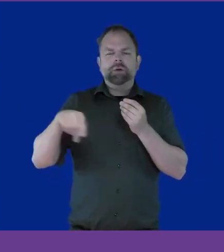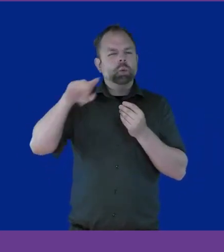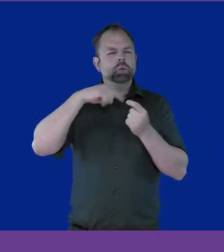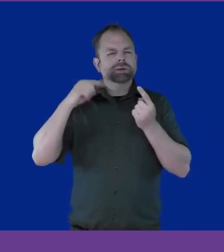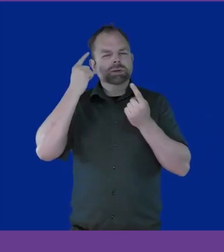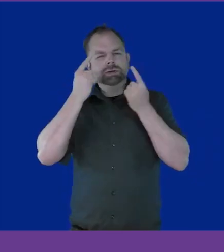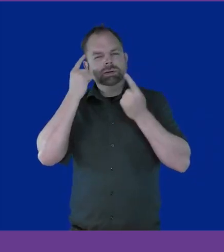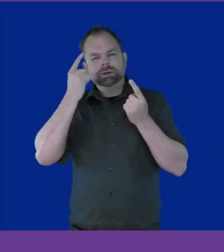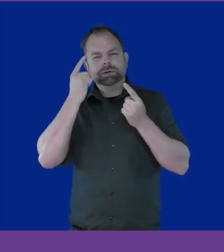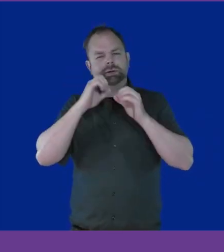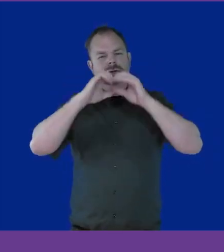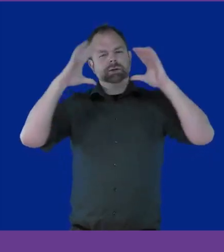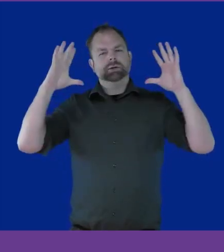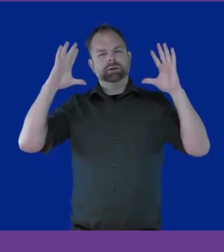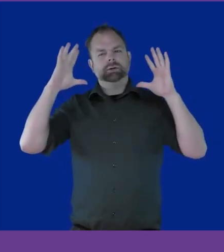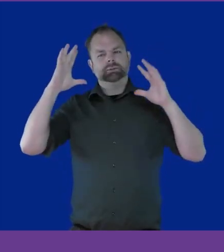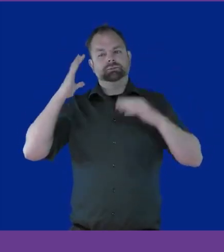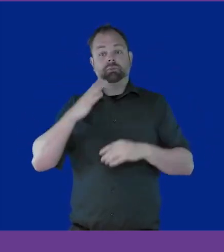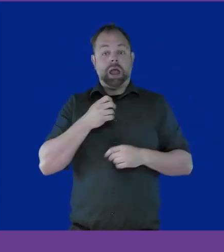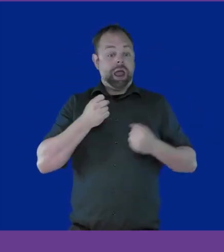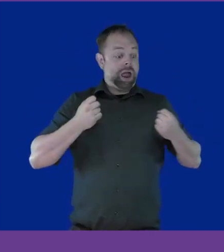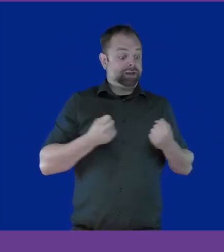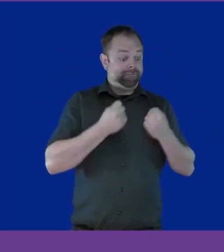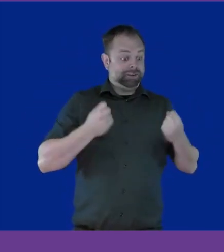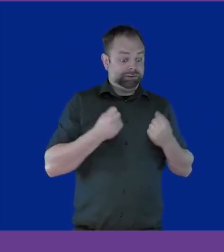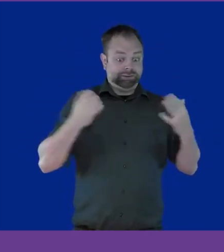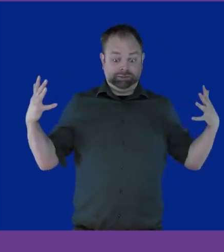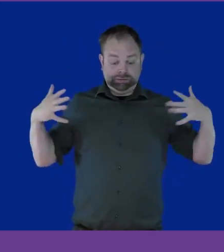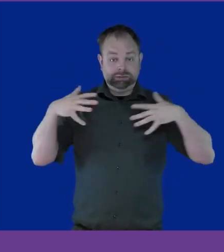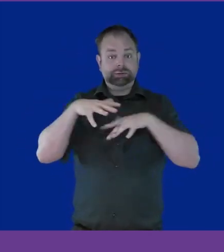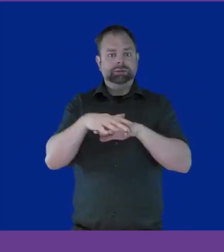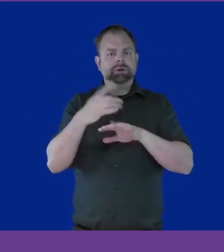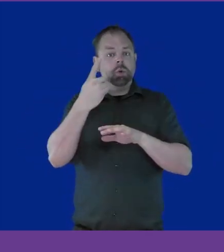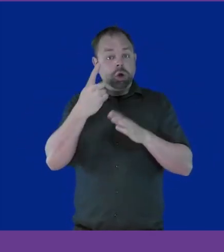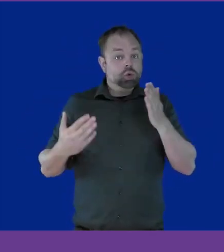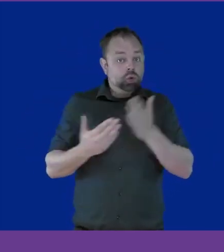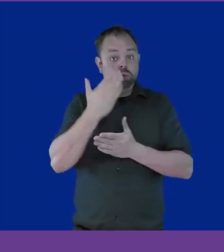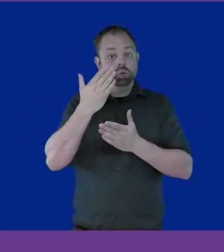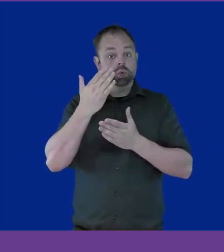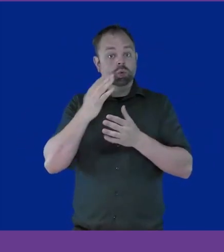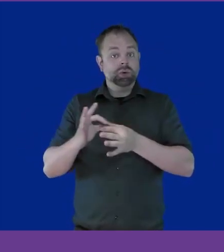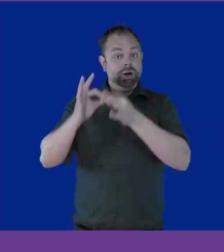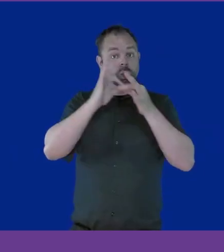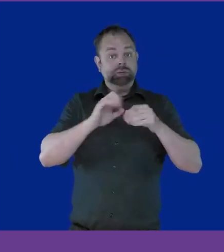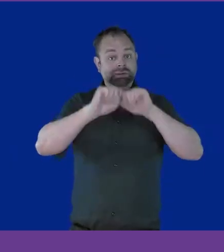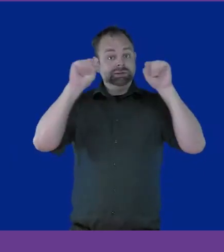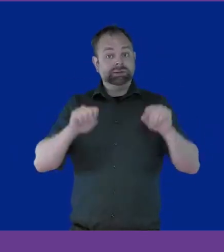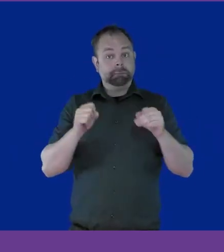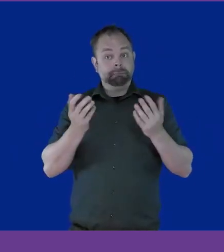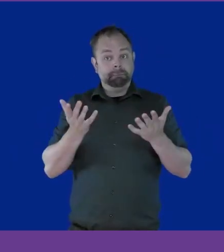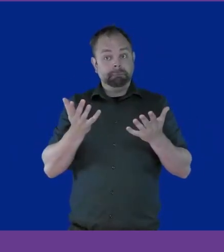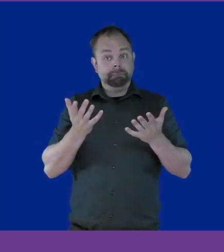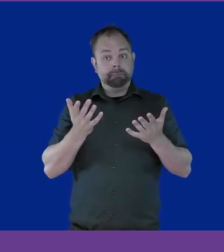e-banking. So you prepare your interaction with an ATM at home, in a